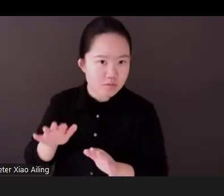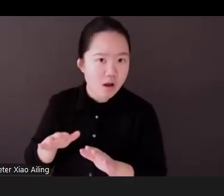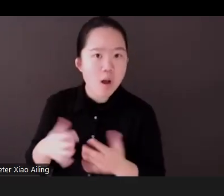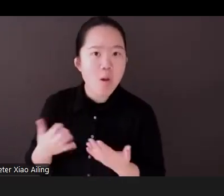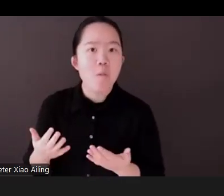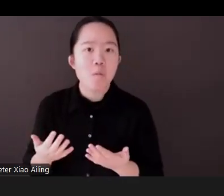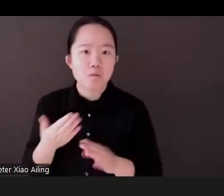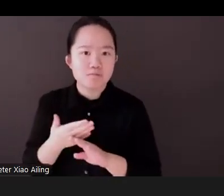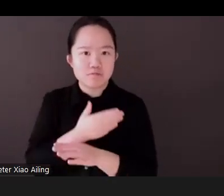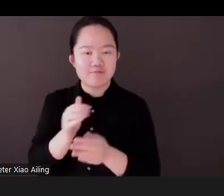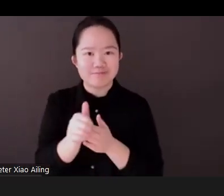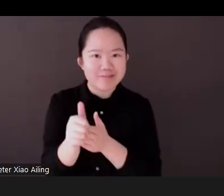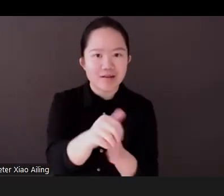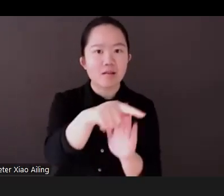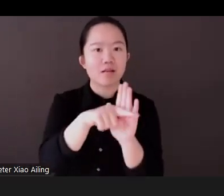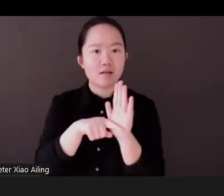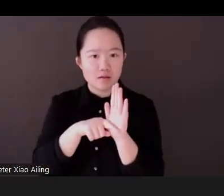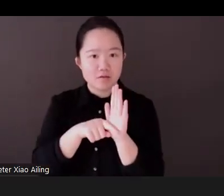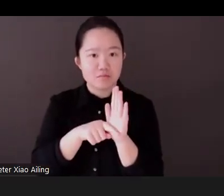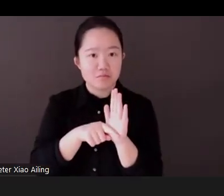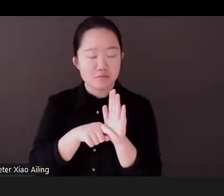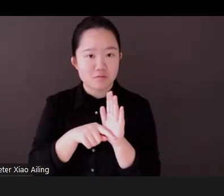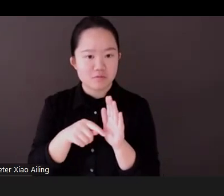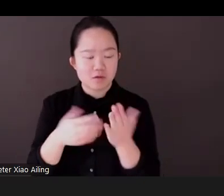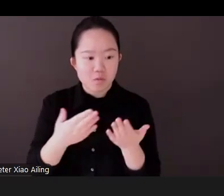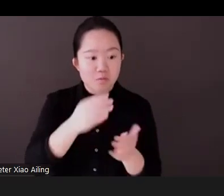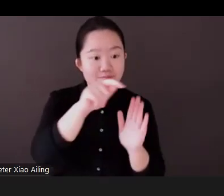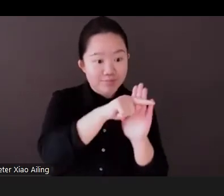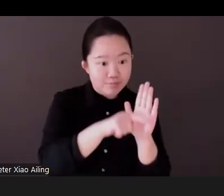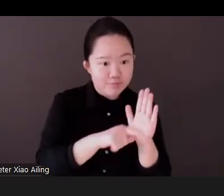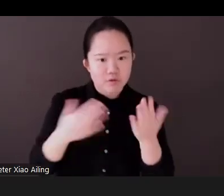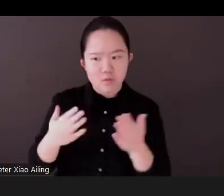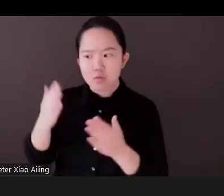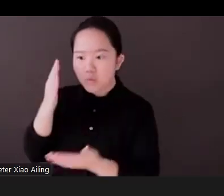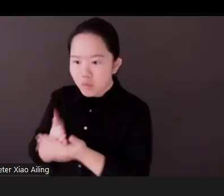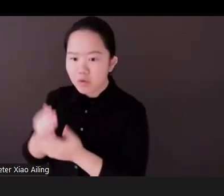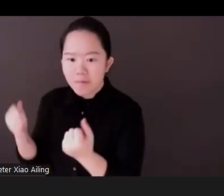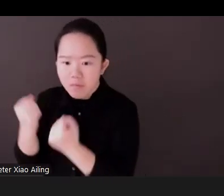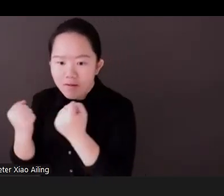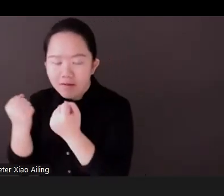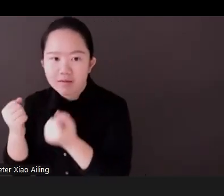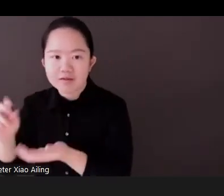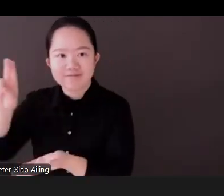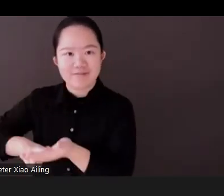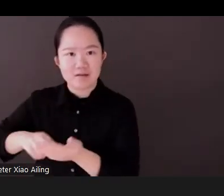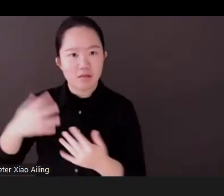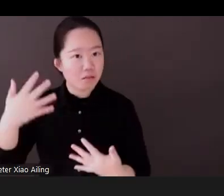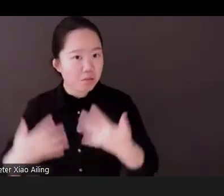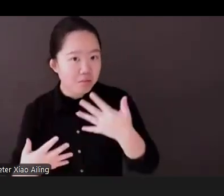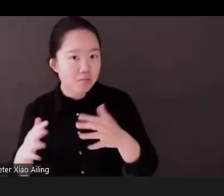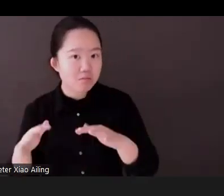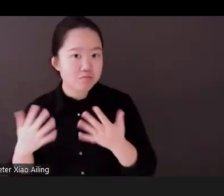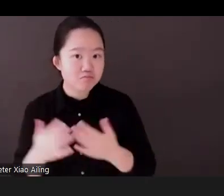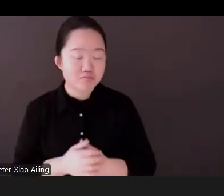least, we have, when we do a supervision on an organization, the